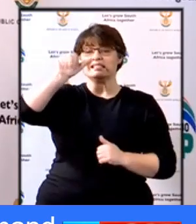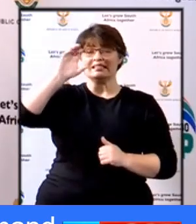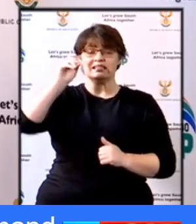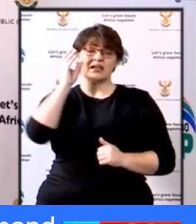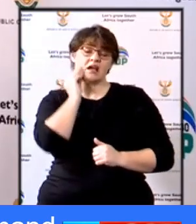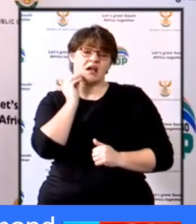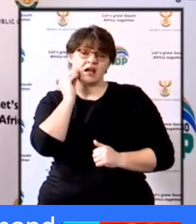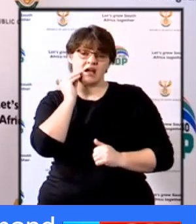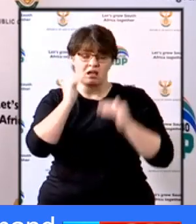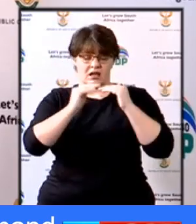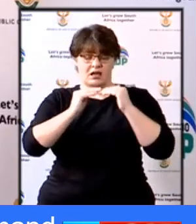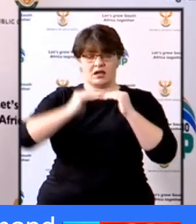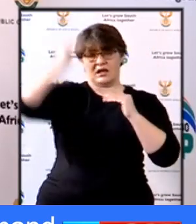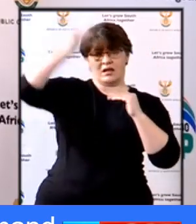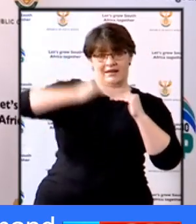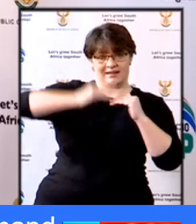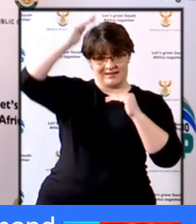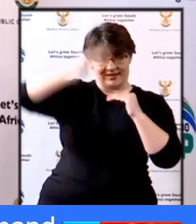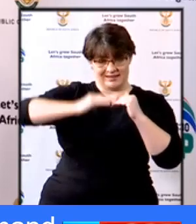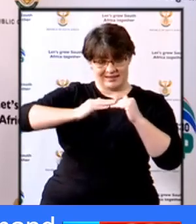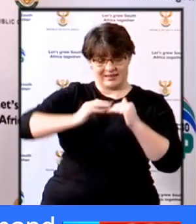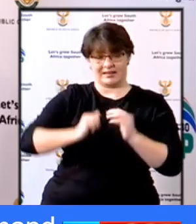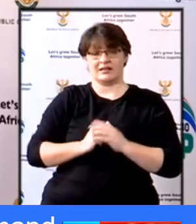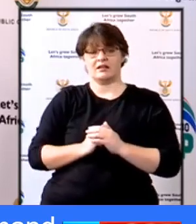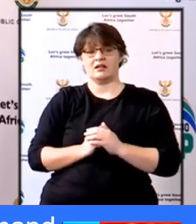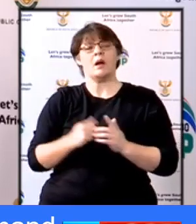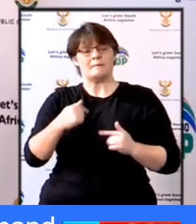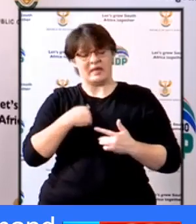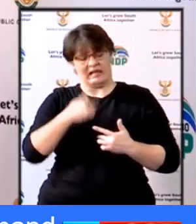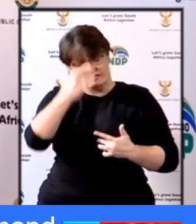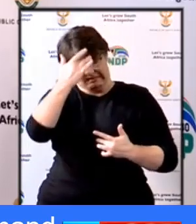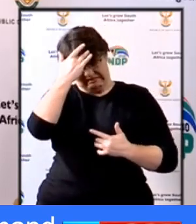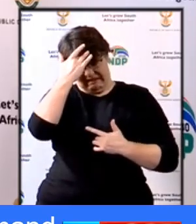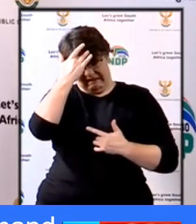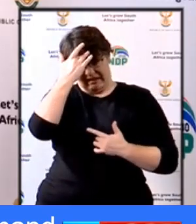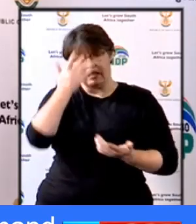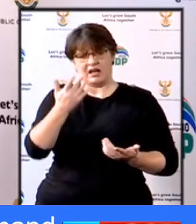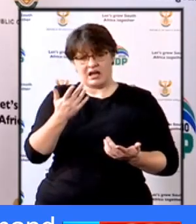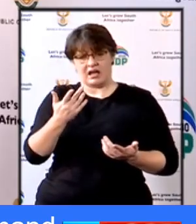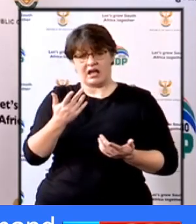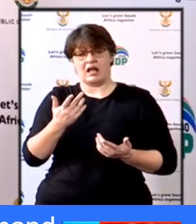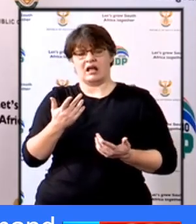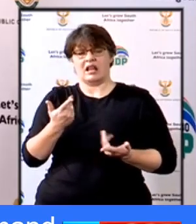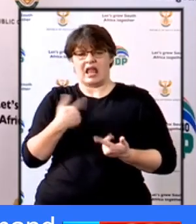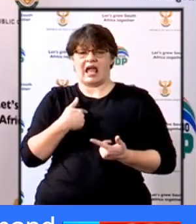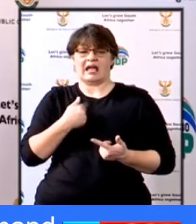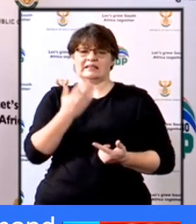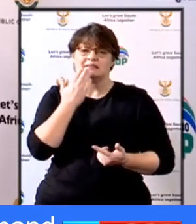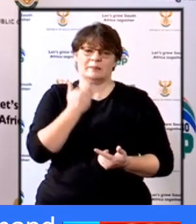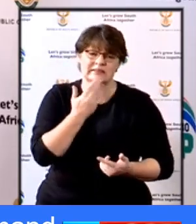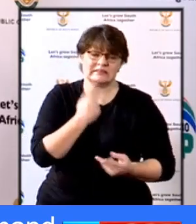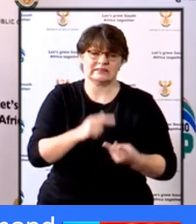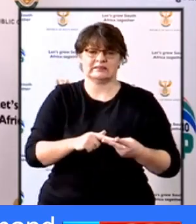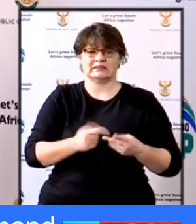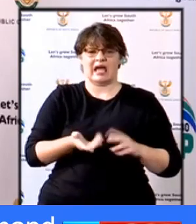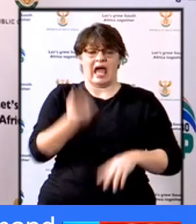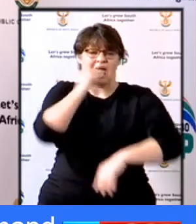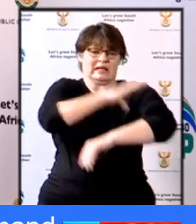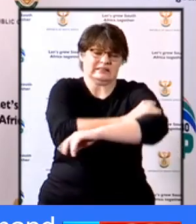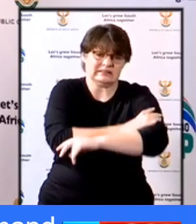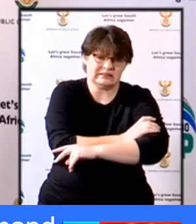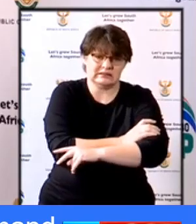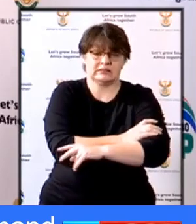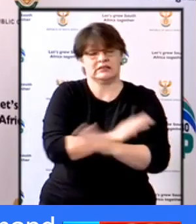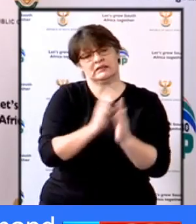above, and those who have other illnesses, who have comorbidities, are encouraged